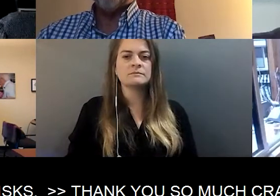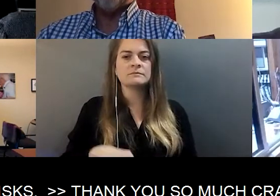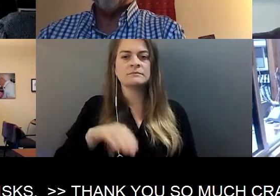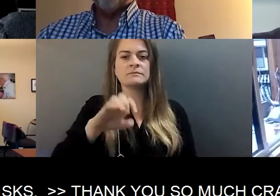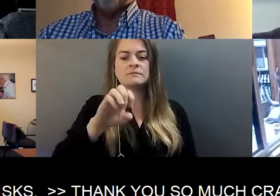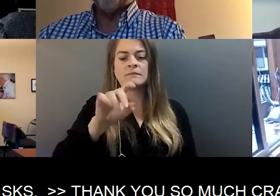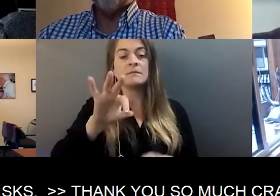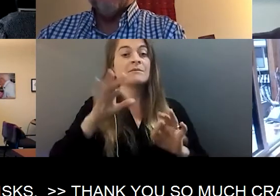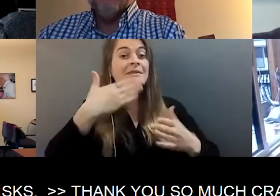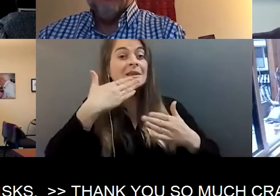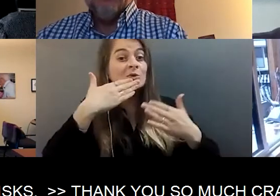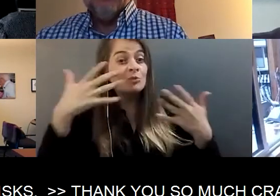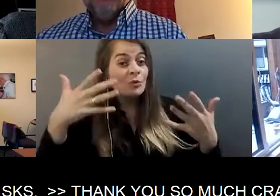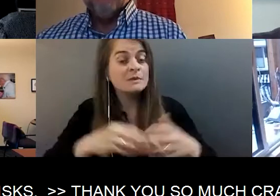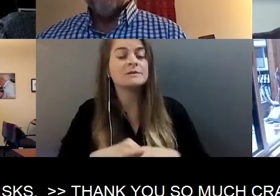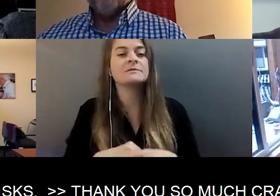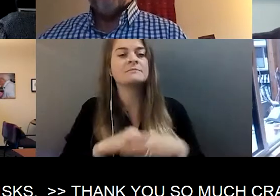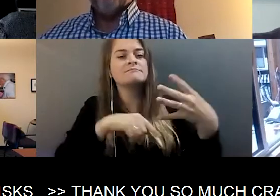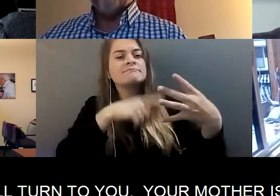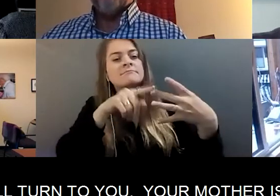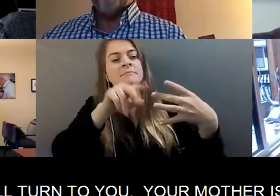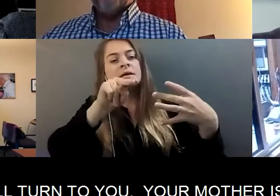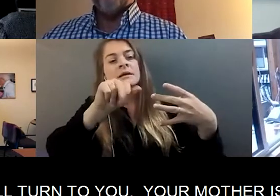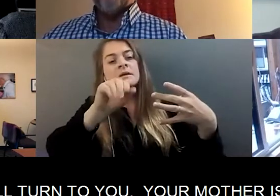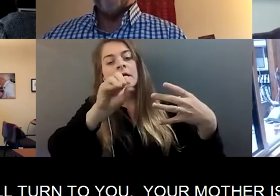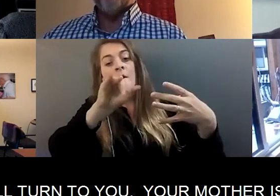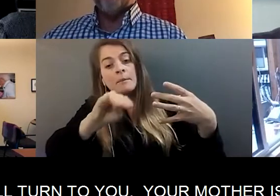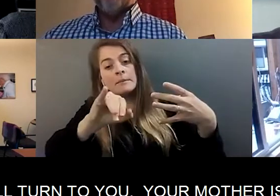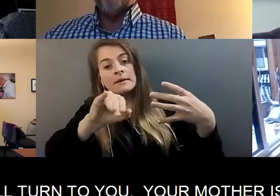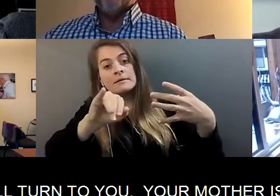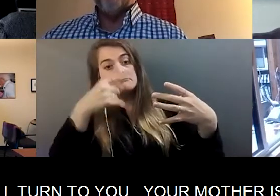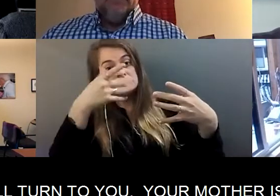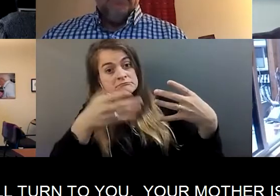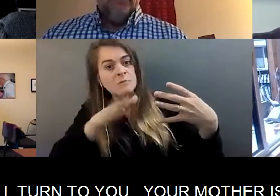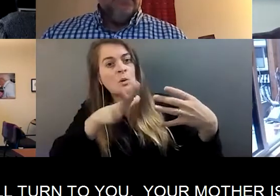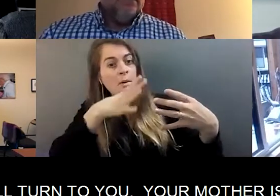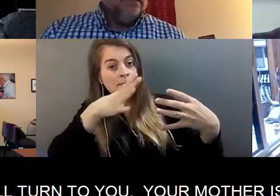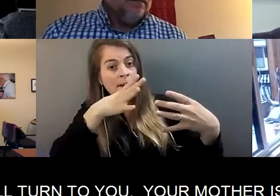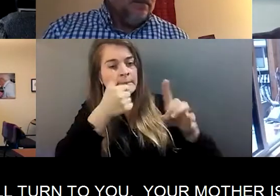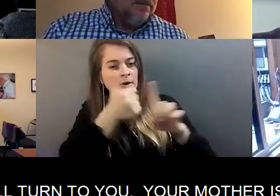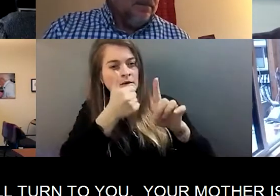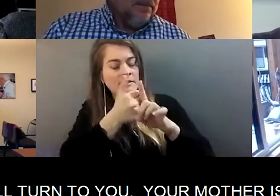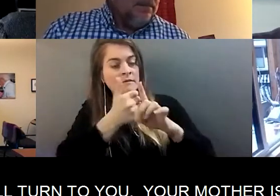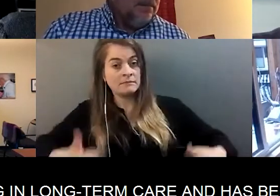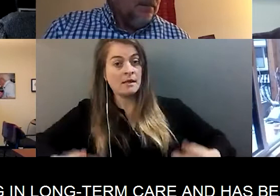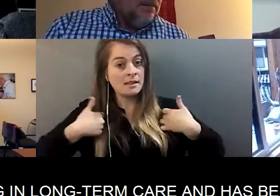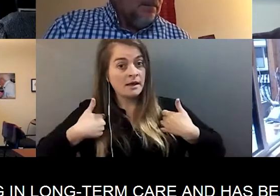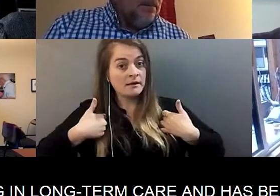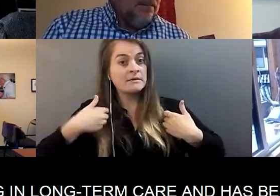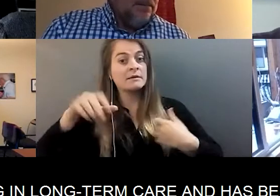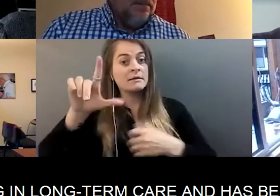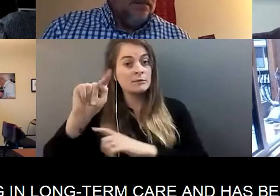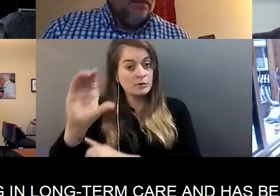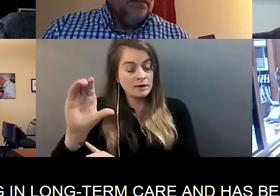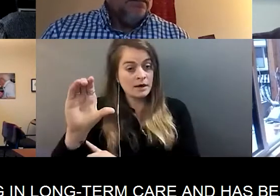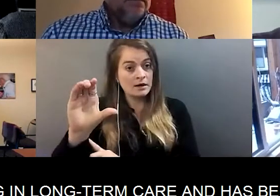Thank you so much, Craig. Naomi, we'll turn to you. Your mother is currently living in long-term care and